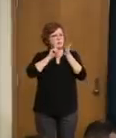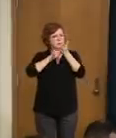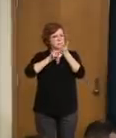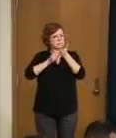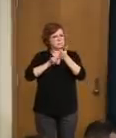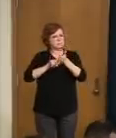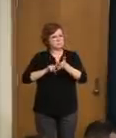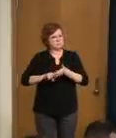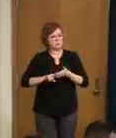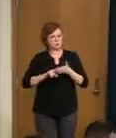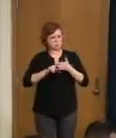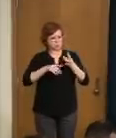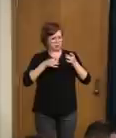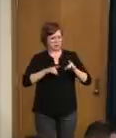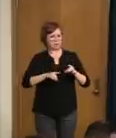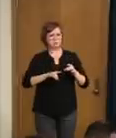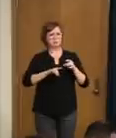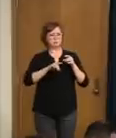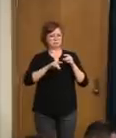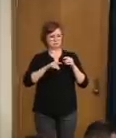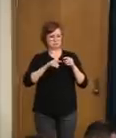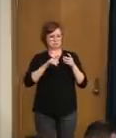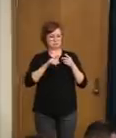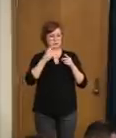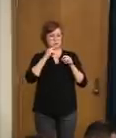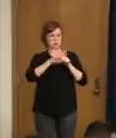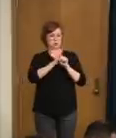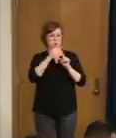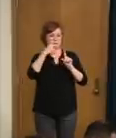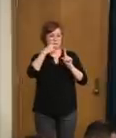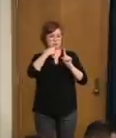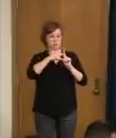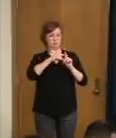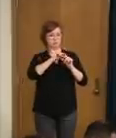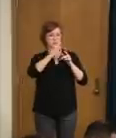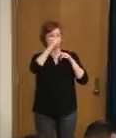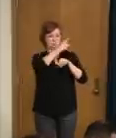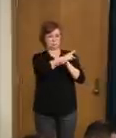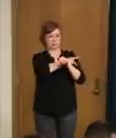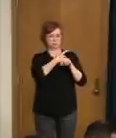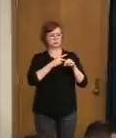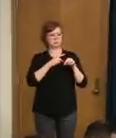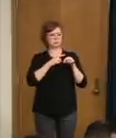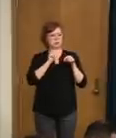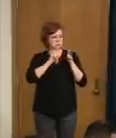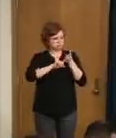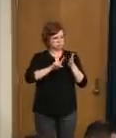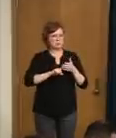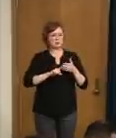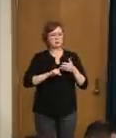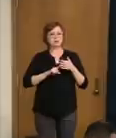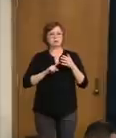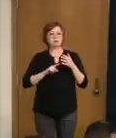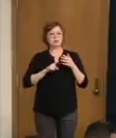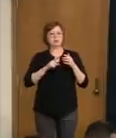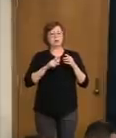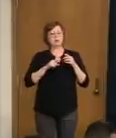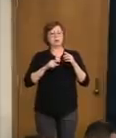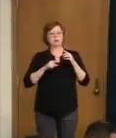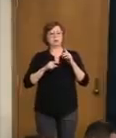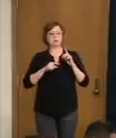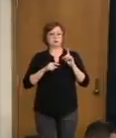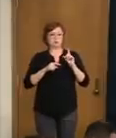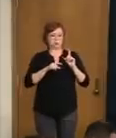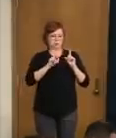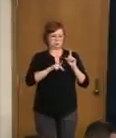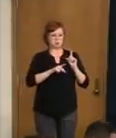and engage in contact tracing and outbreak investigations. At a basic level, secondary transmission in the household is